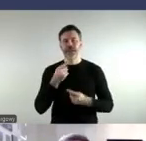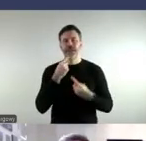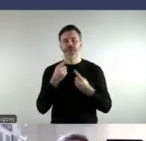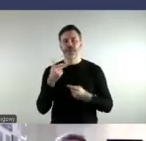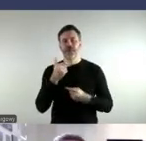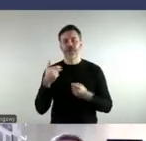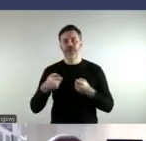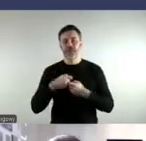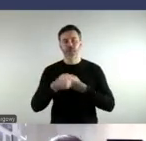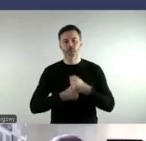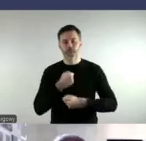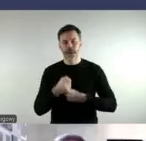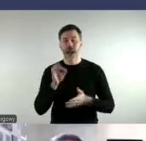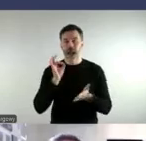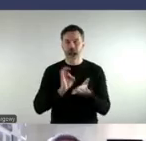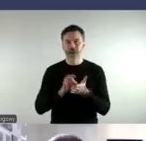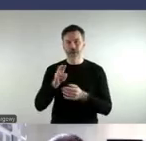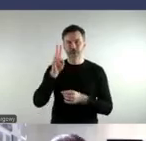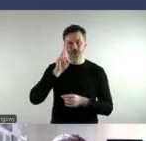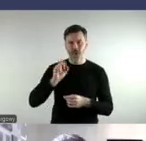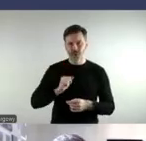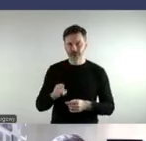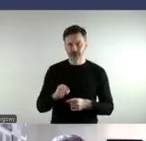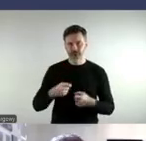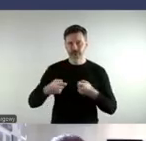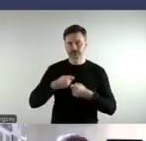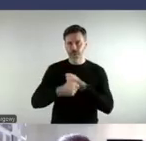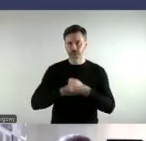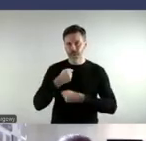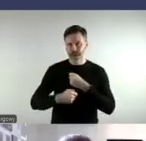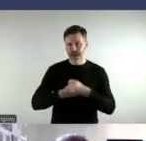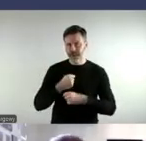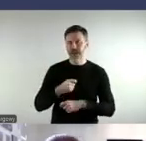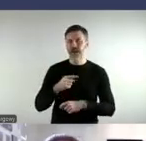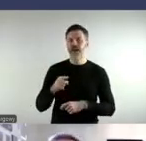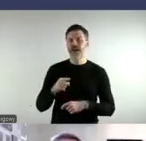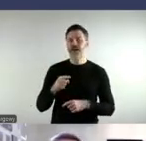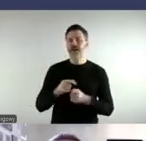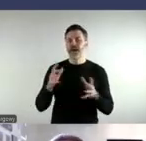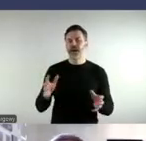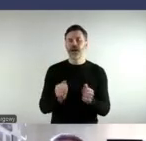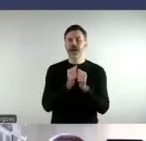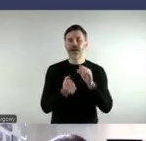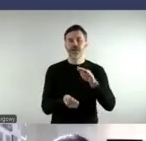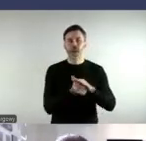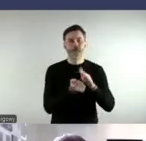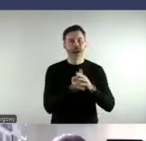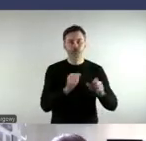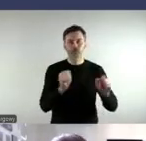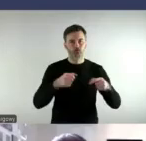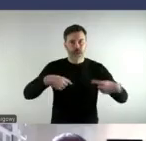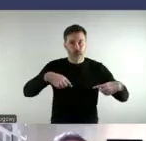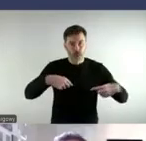Okay, I'm already closing in on the finish. Just let me mention the military administration that we collaborate